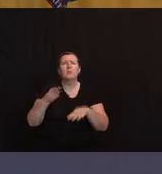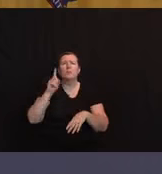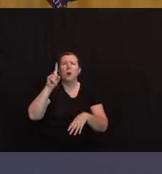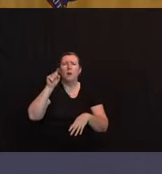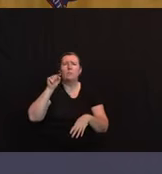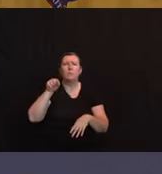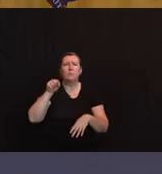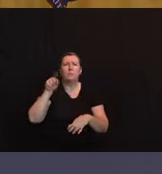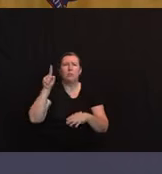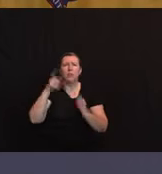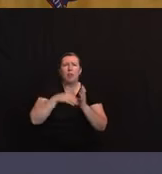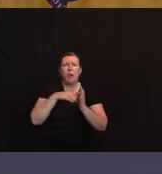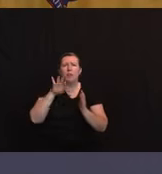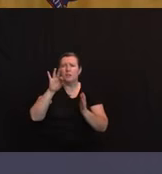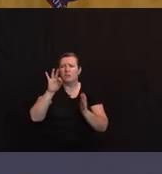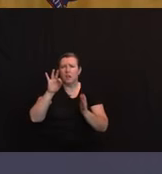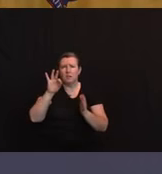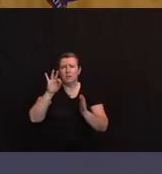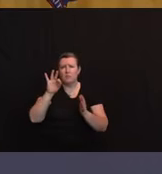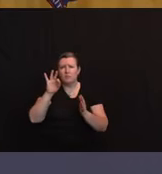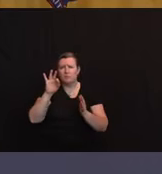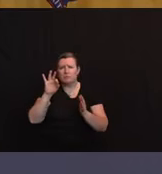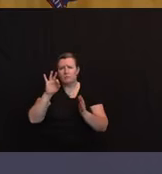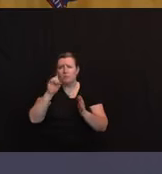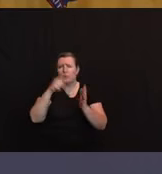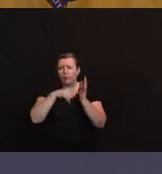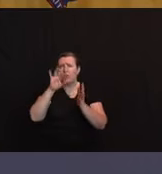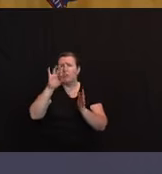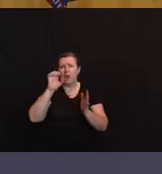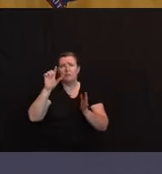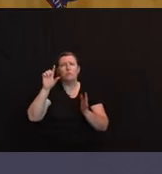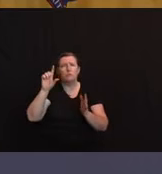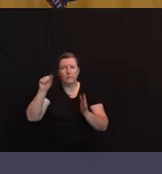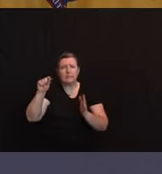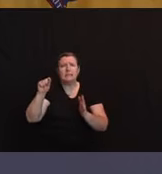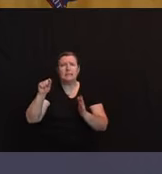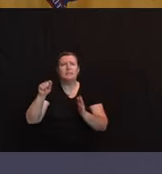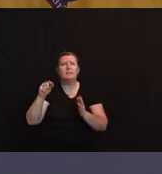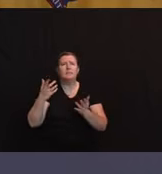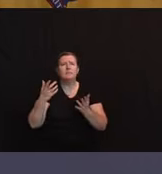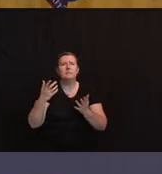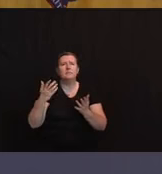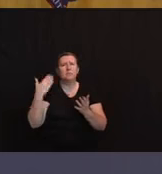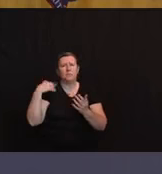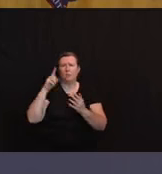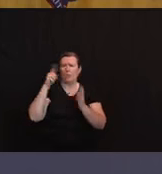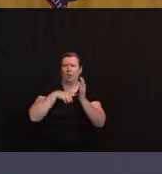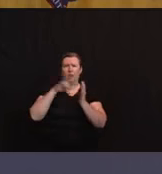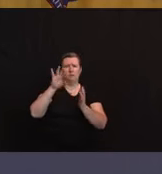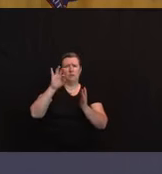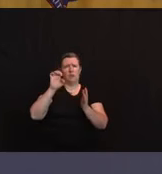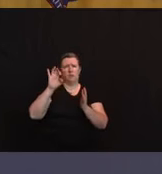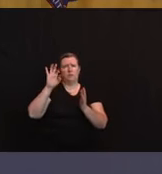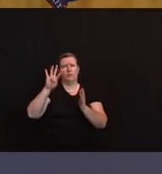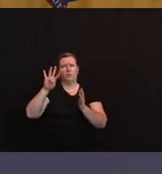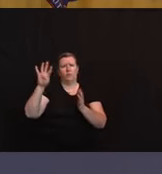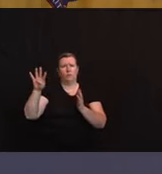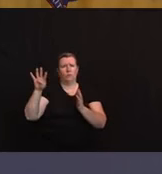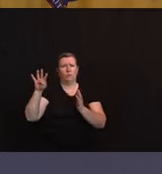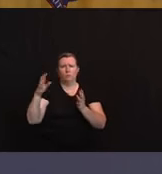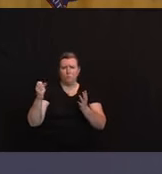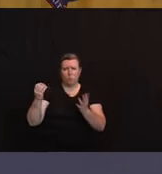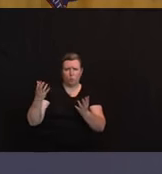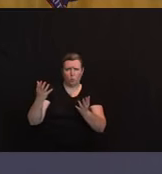remember correctly, we had a lot of days where it was at 1974. Were those other 54 deaths now lab confirmed, taken out of the count?